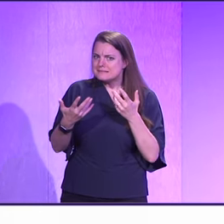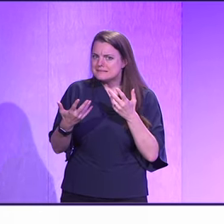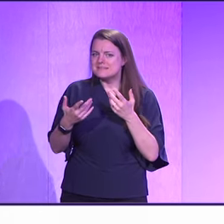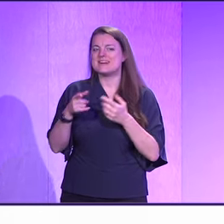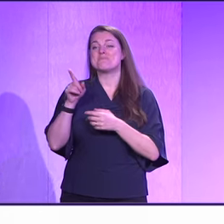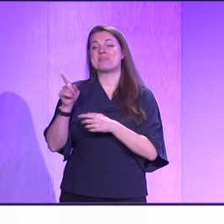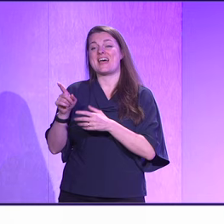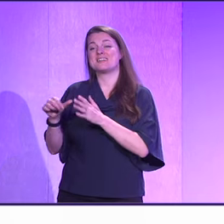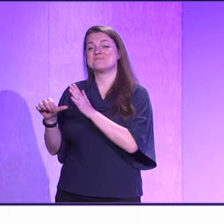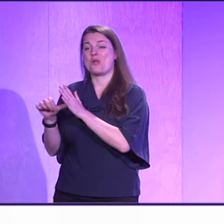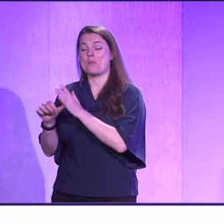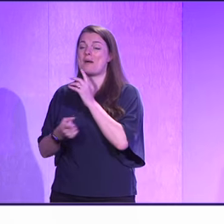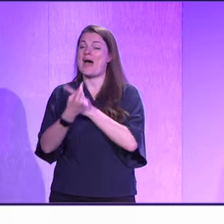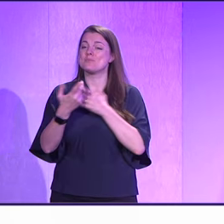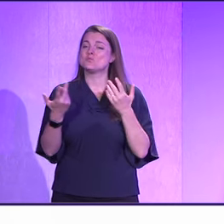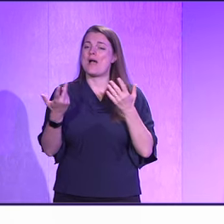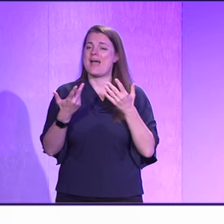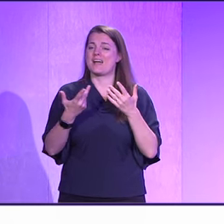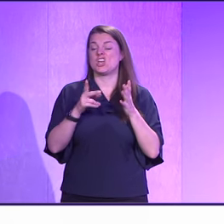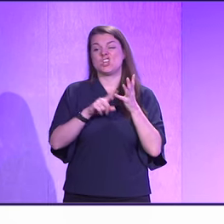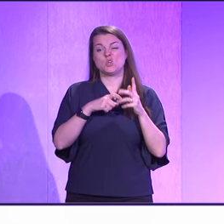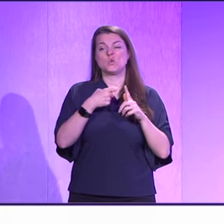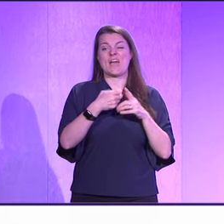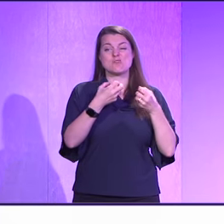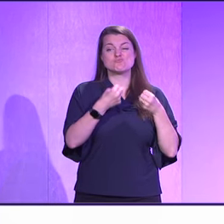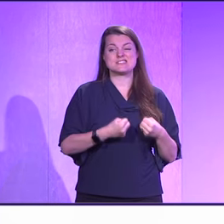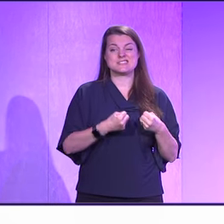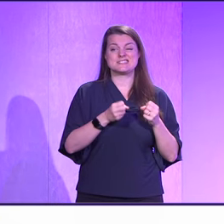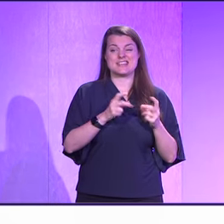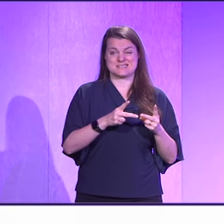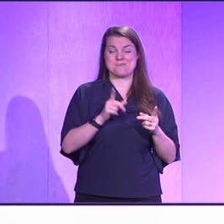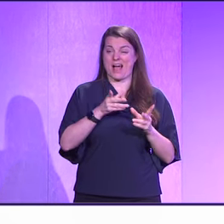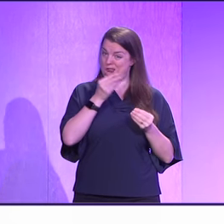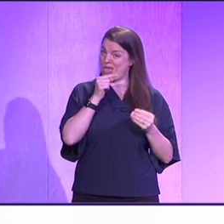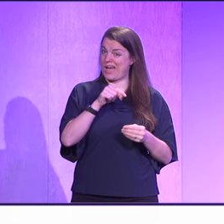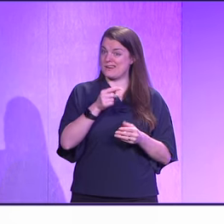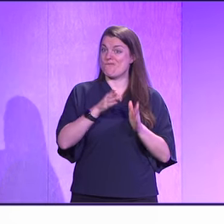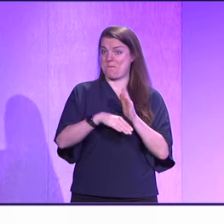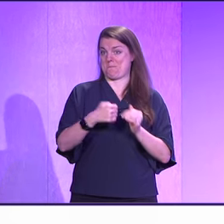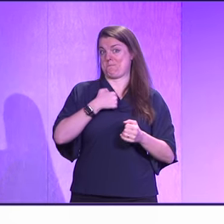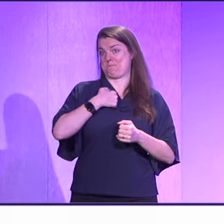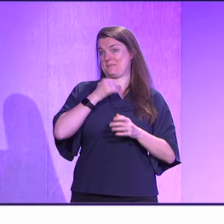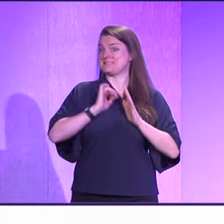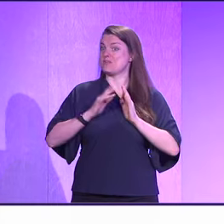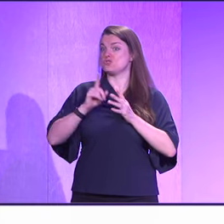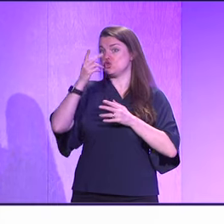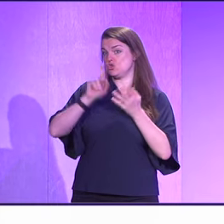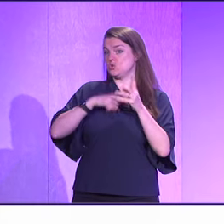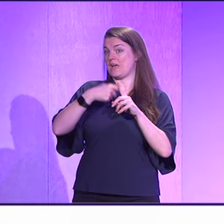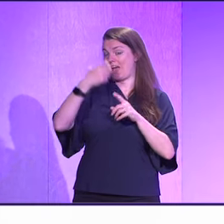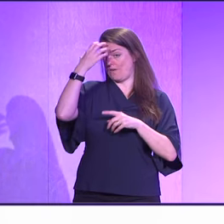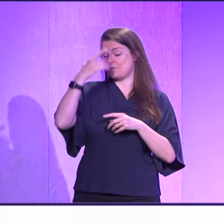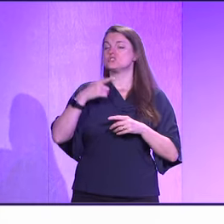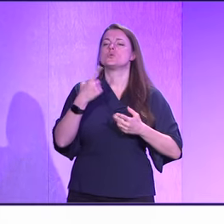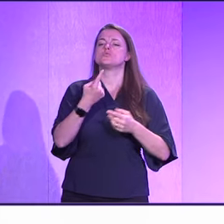problem also happens in the UK prison system, right? So I learned whilst I was in government. Prison officers will take someone from